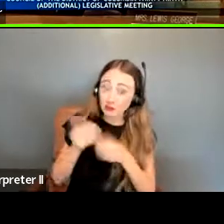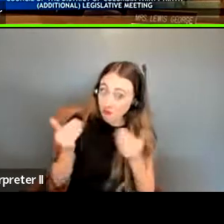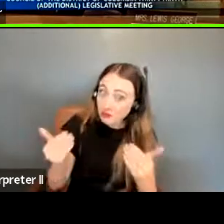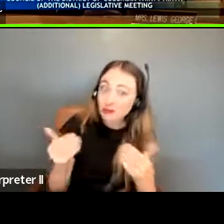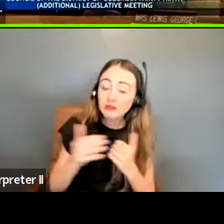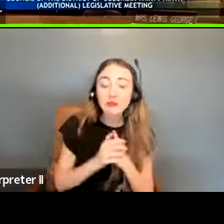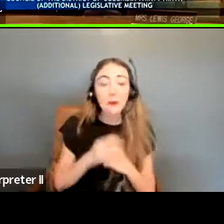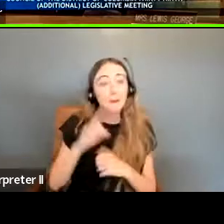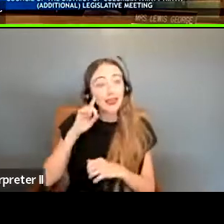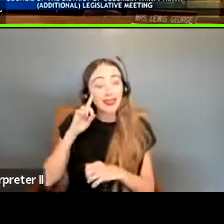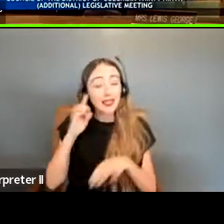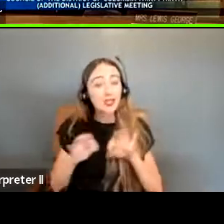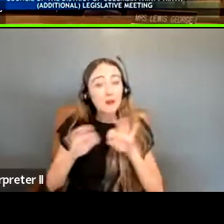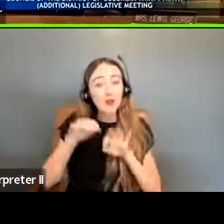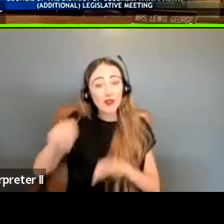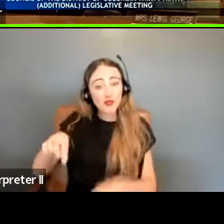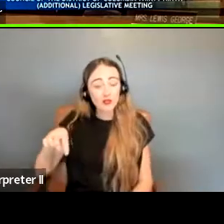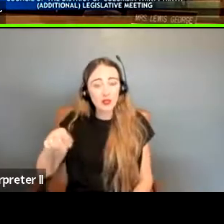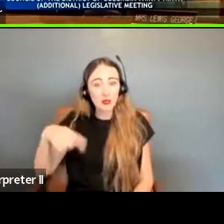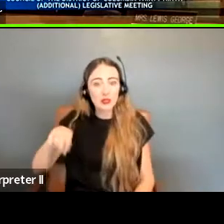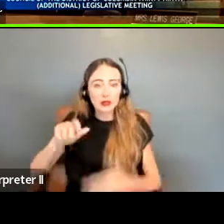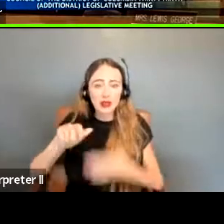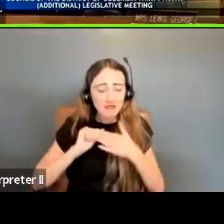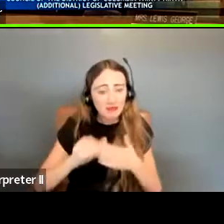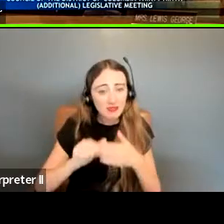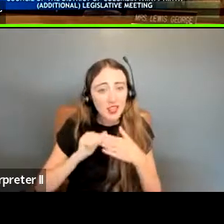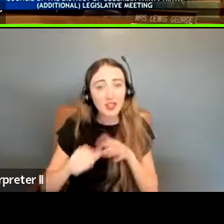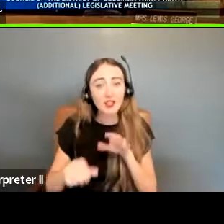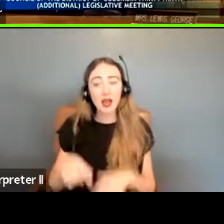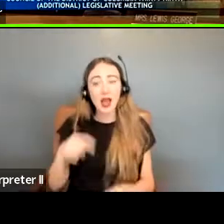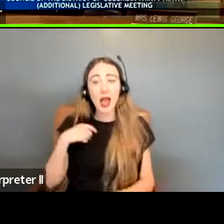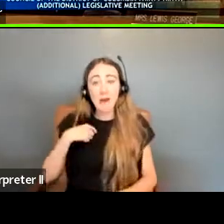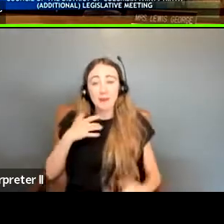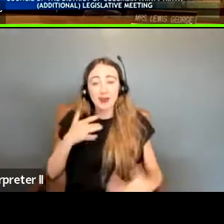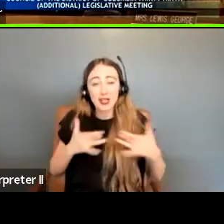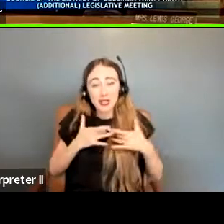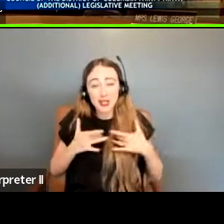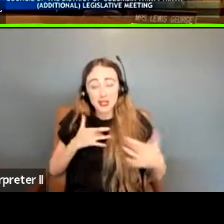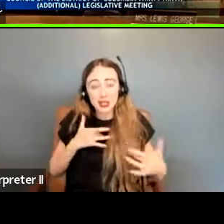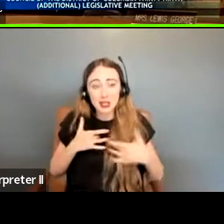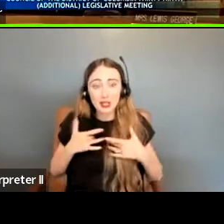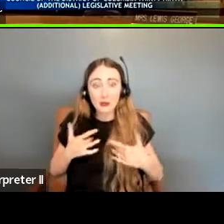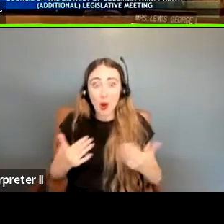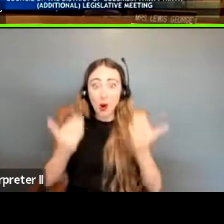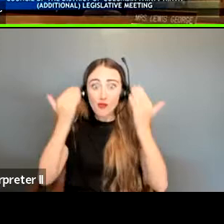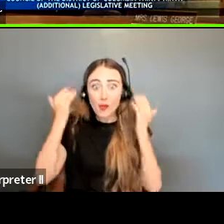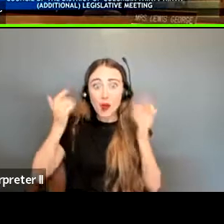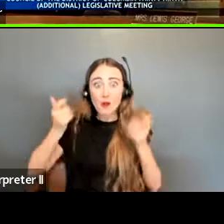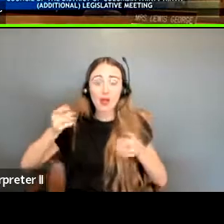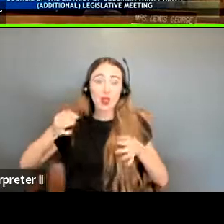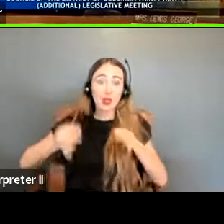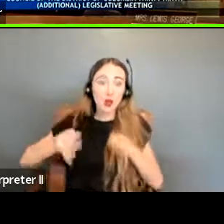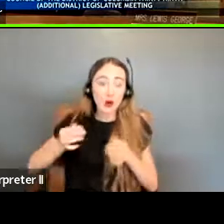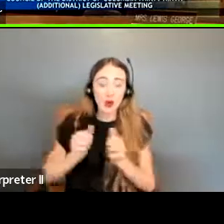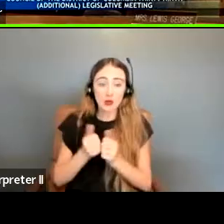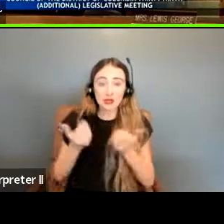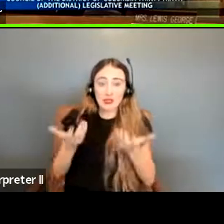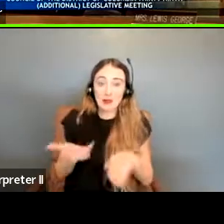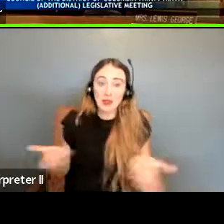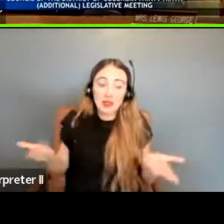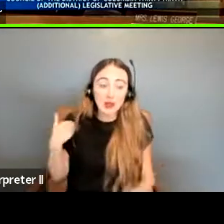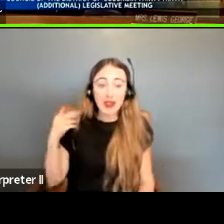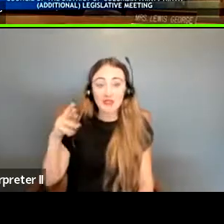think that it's going to be important for this body to be nimble. I am concerned about overwhelming the courts with some of the things that we have in the RCCA,